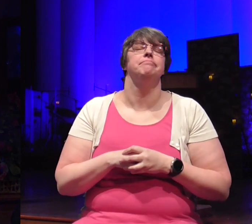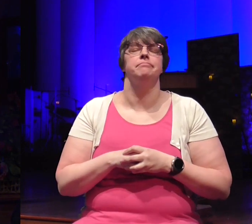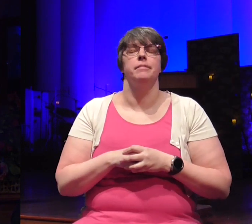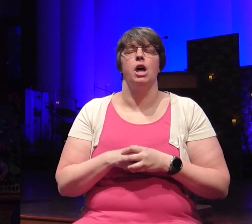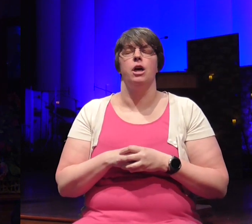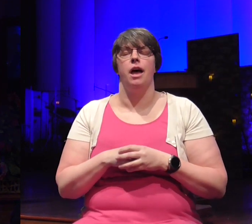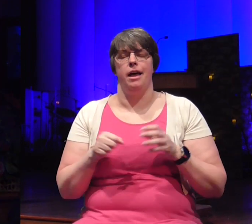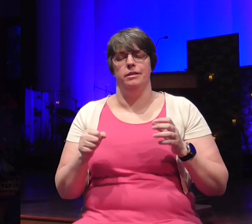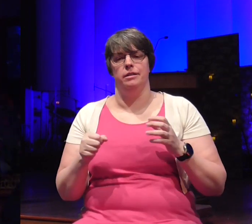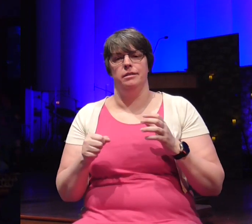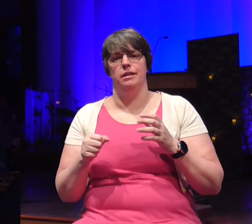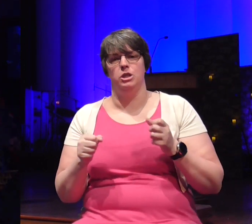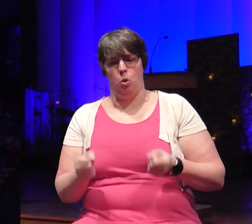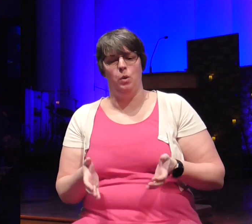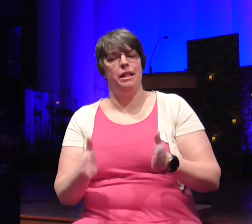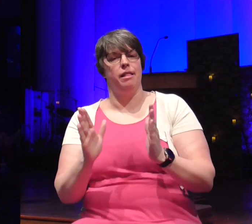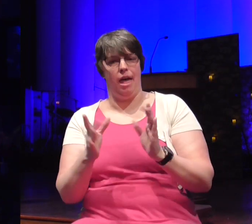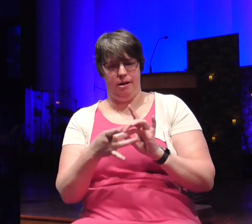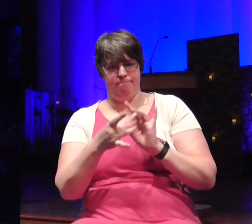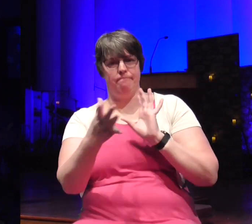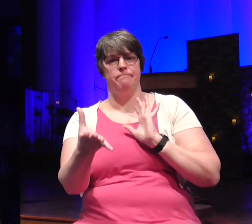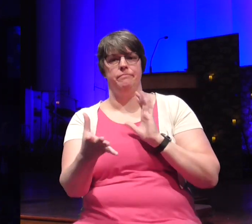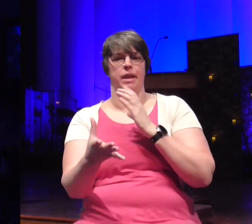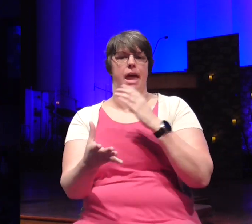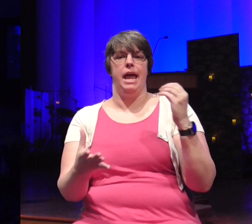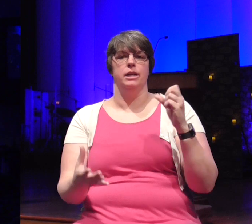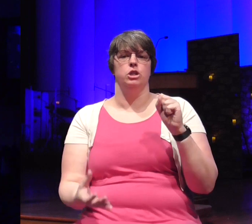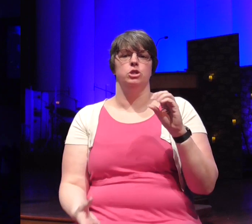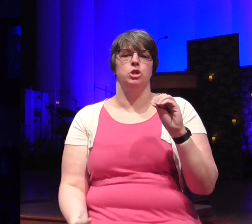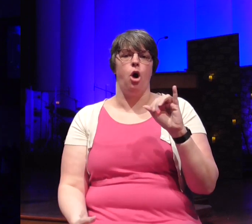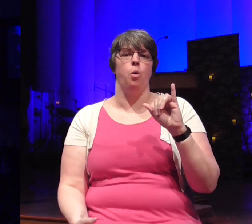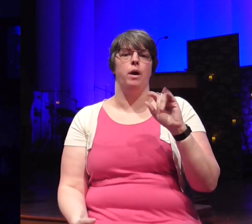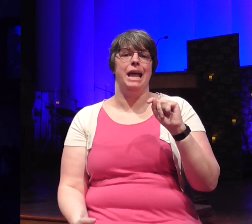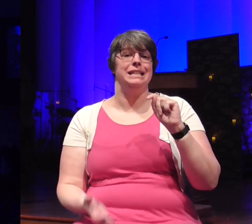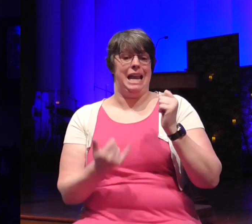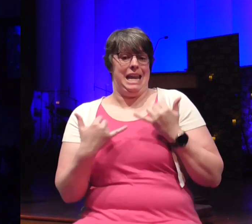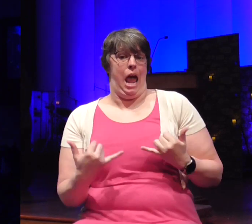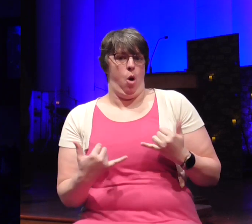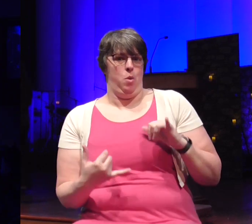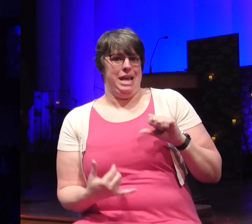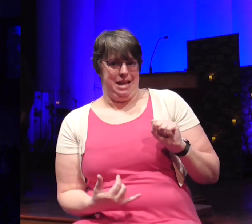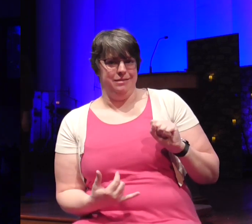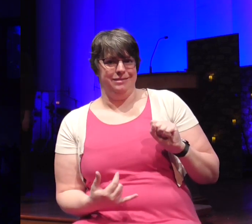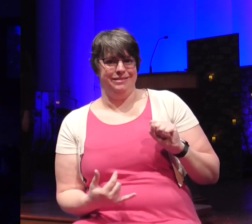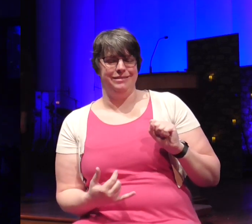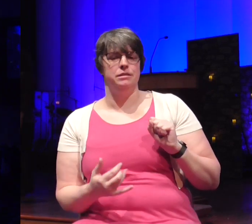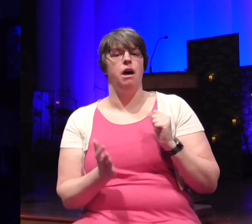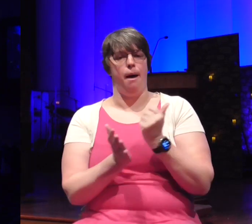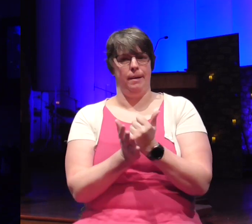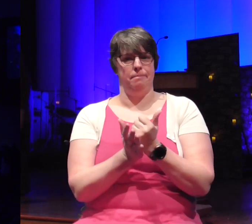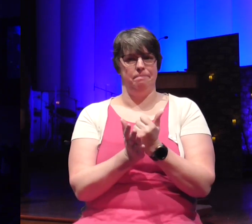We let it be so. And so it now is. Amen.